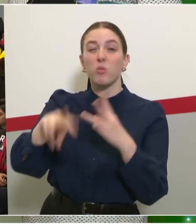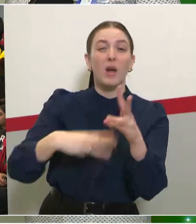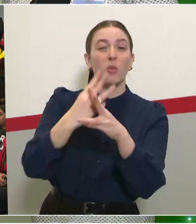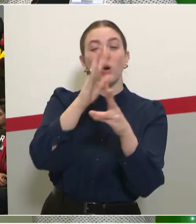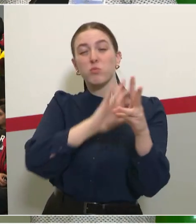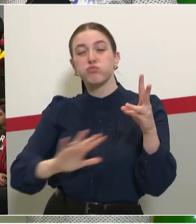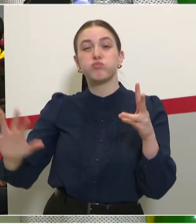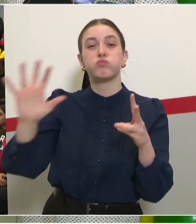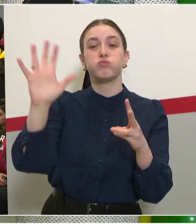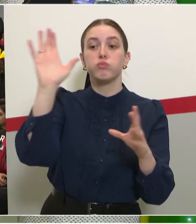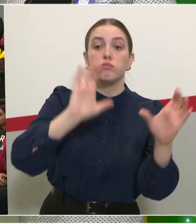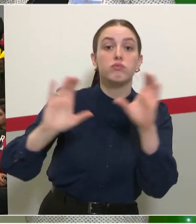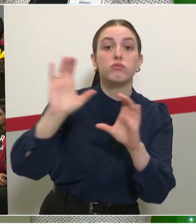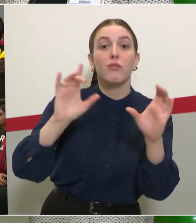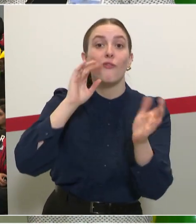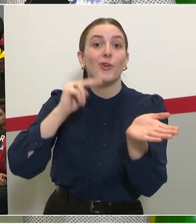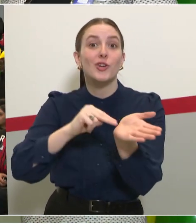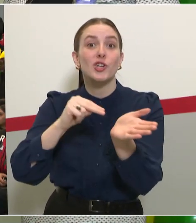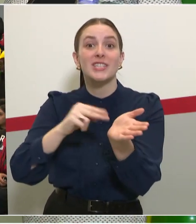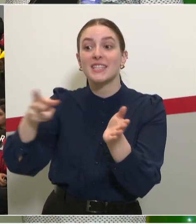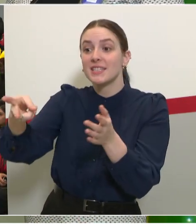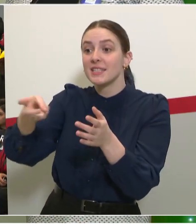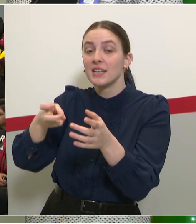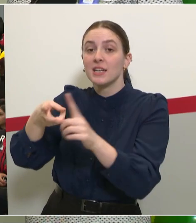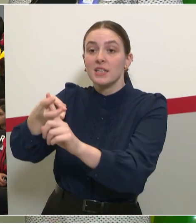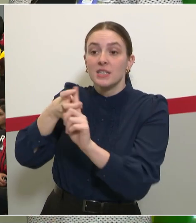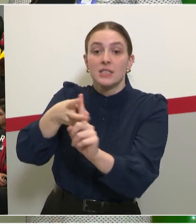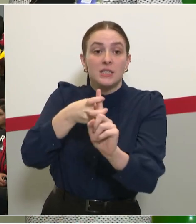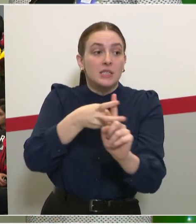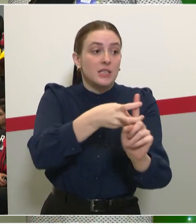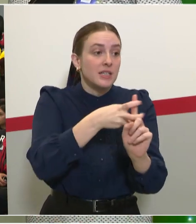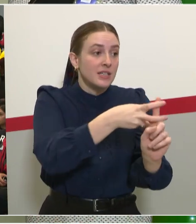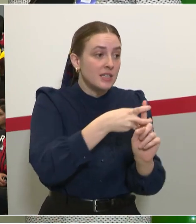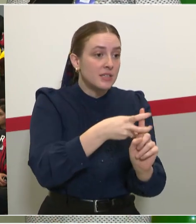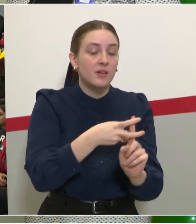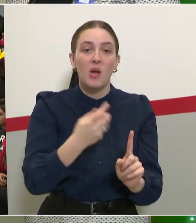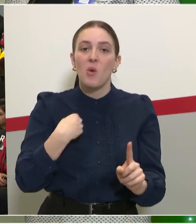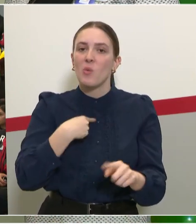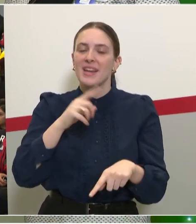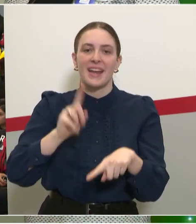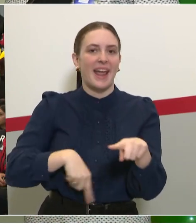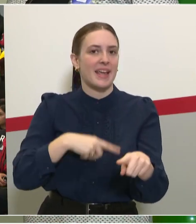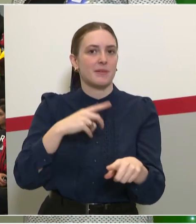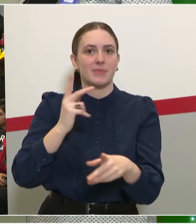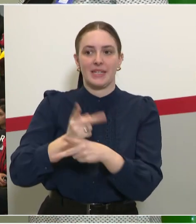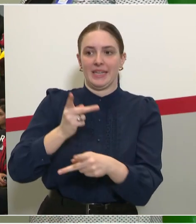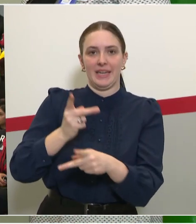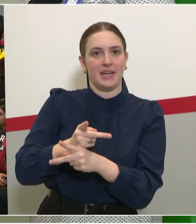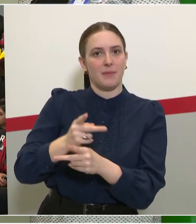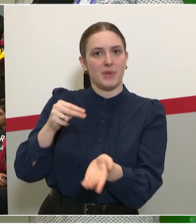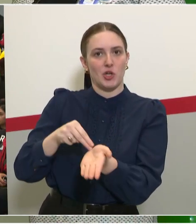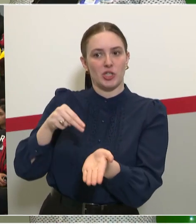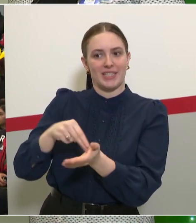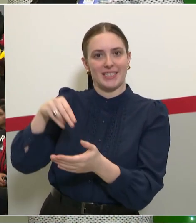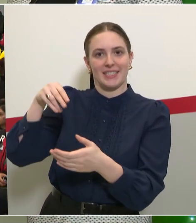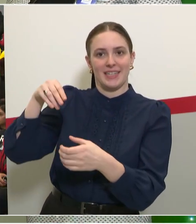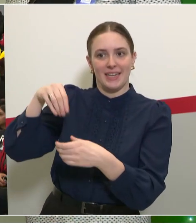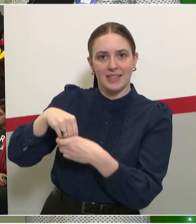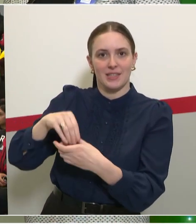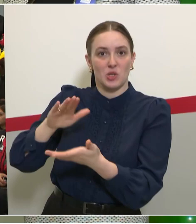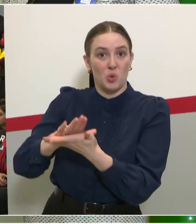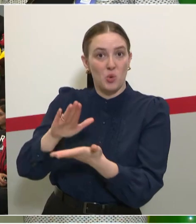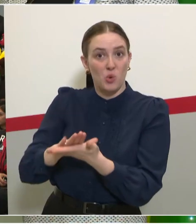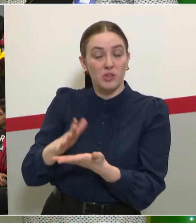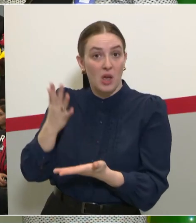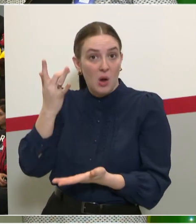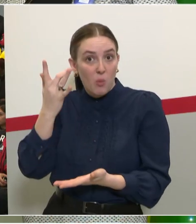Yes. We can't keep nurses in our schools, not because we don't have the money and we don't want them,